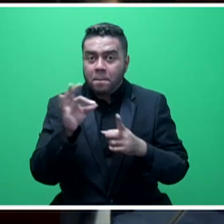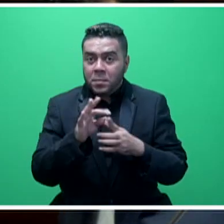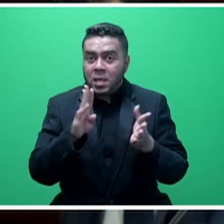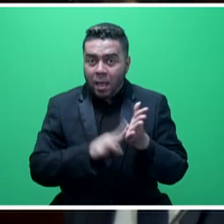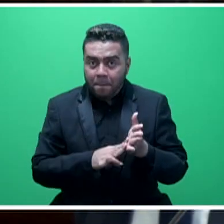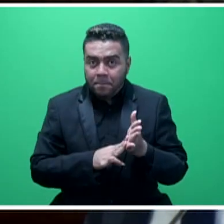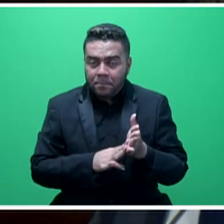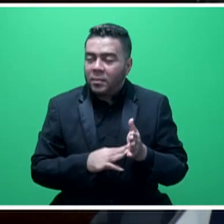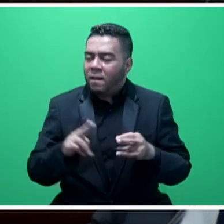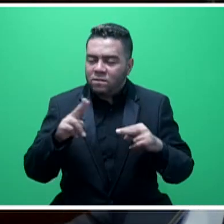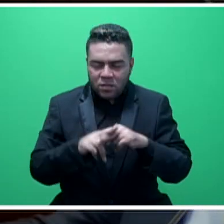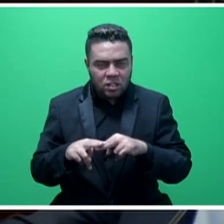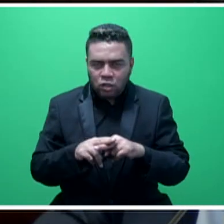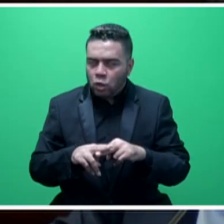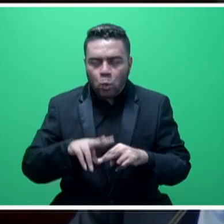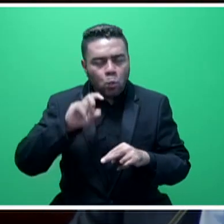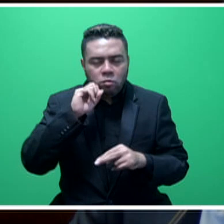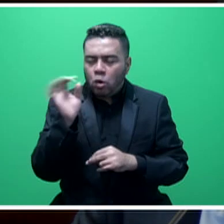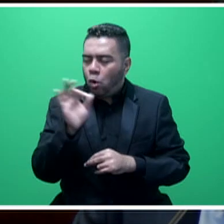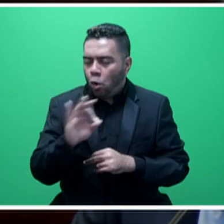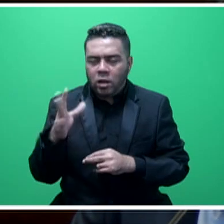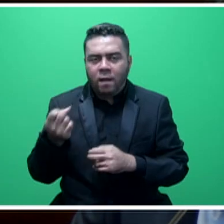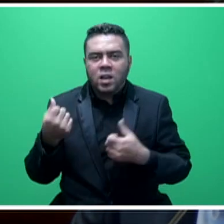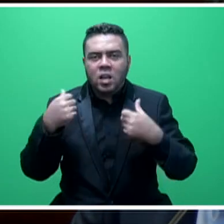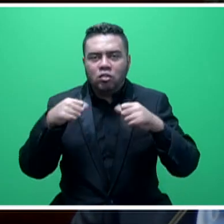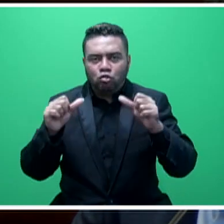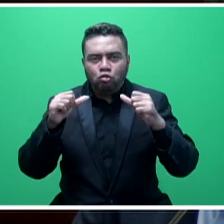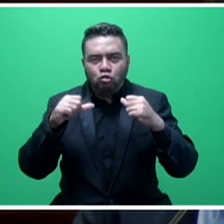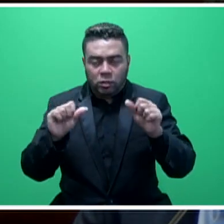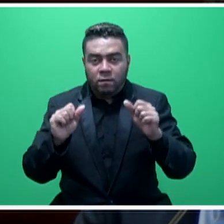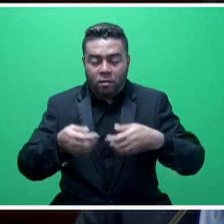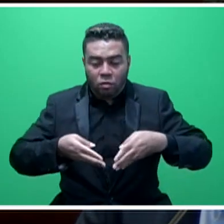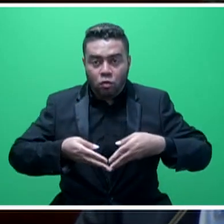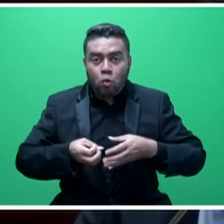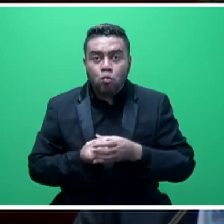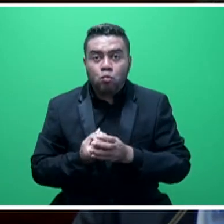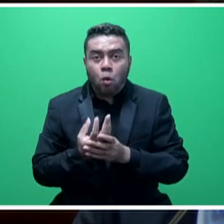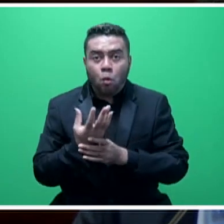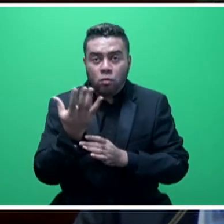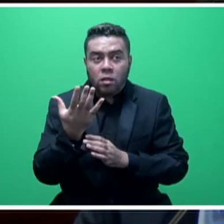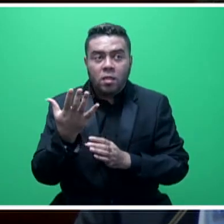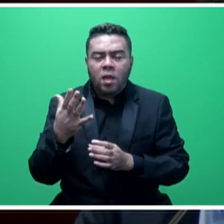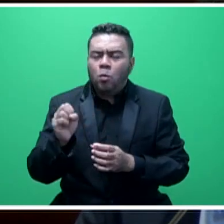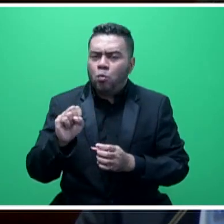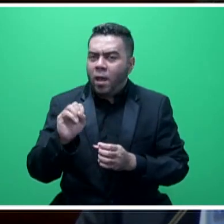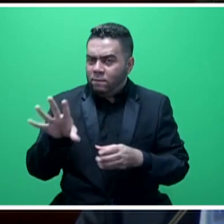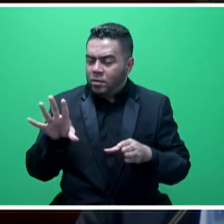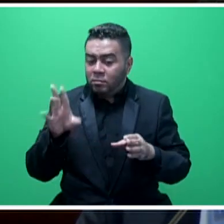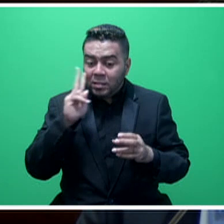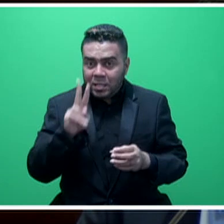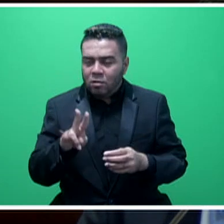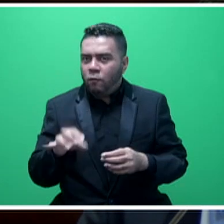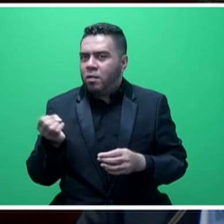Minister, Fiji would not have achieved the growth we experienced over the past decade